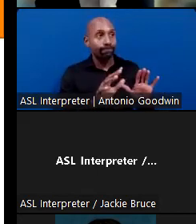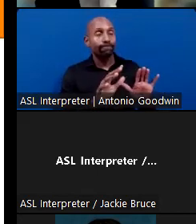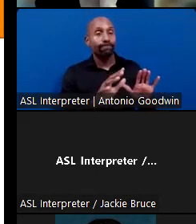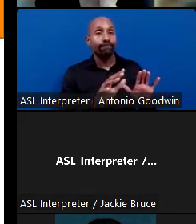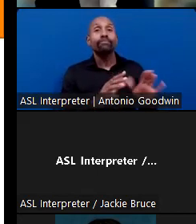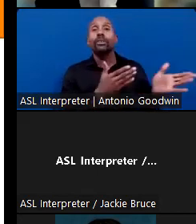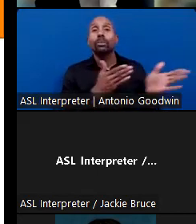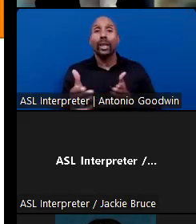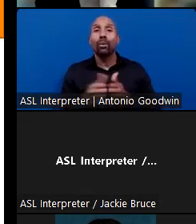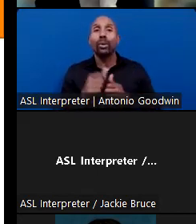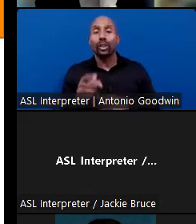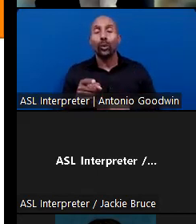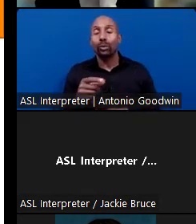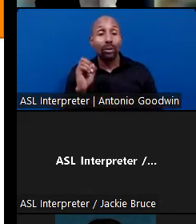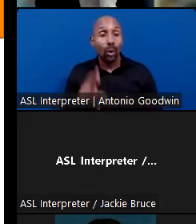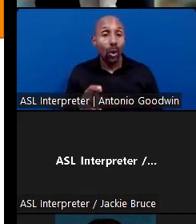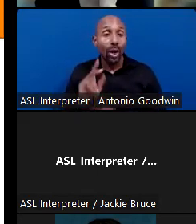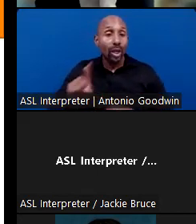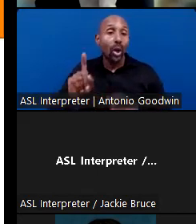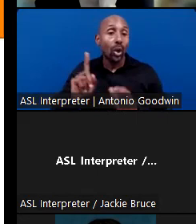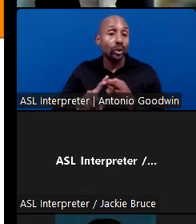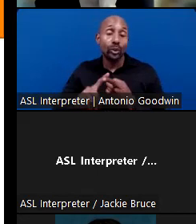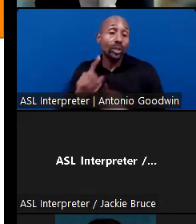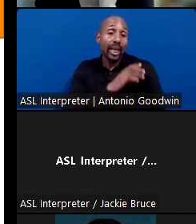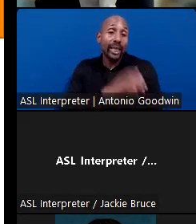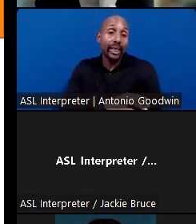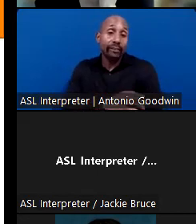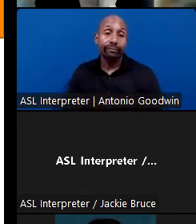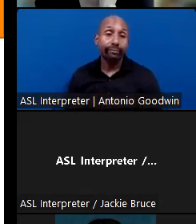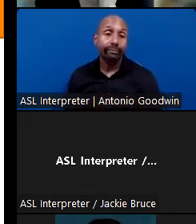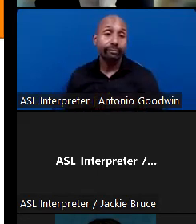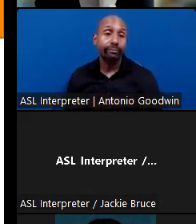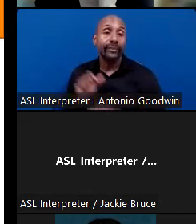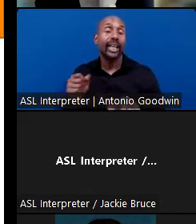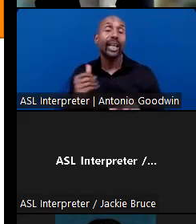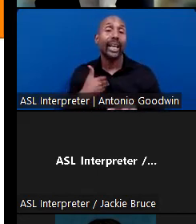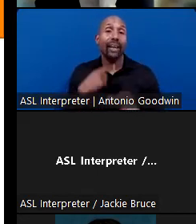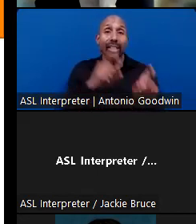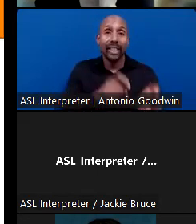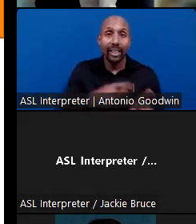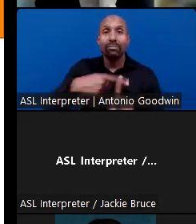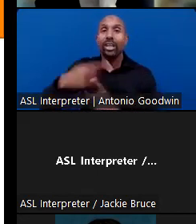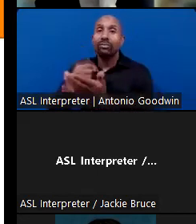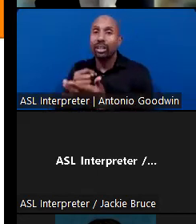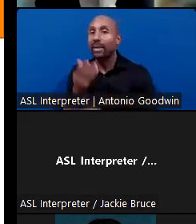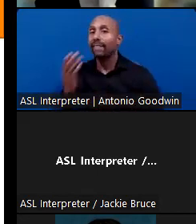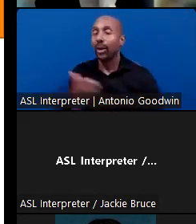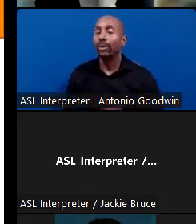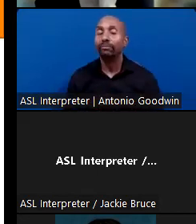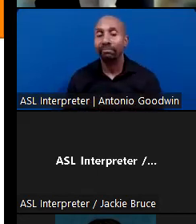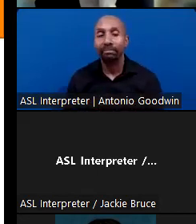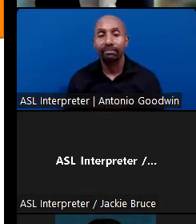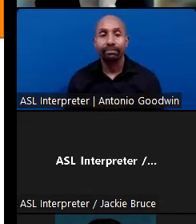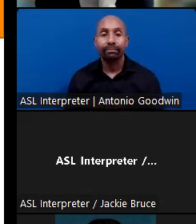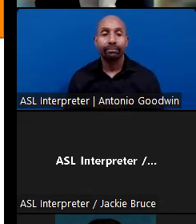Or you can visit a test to treat clinic and receive testing and treatment there all in one visit. So to find a